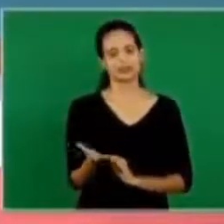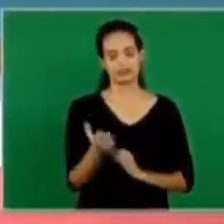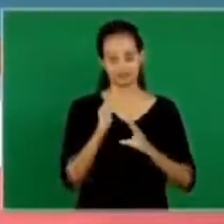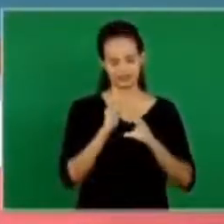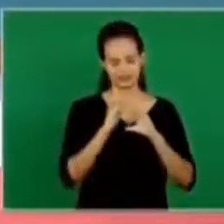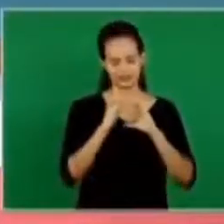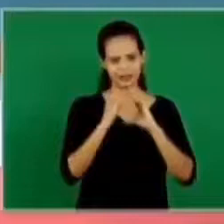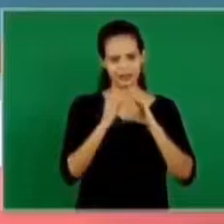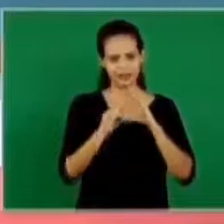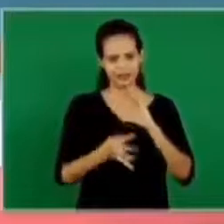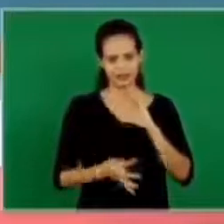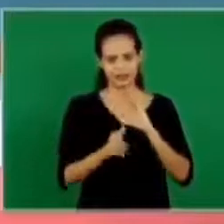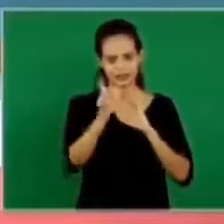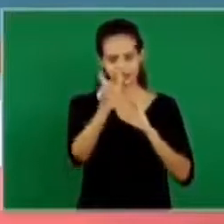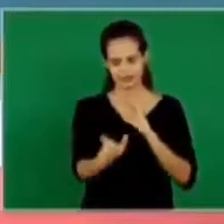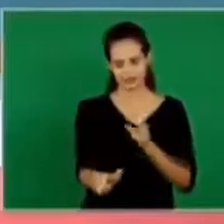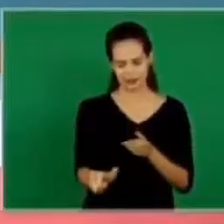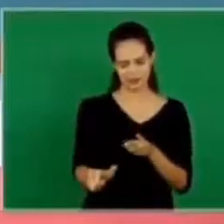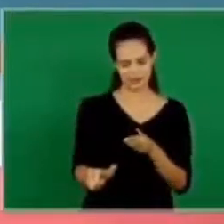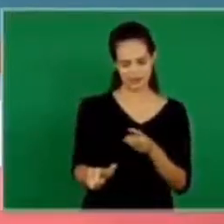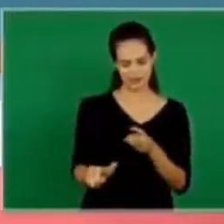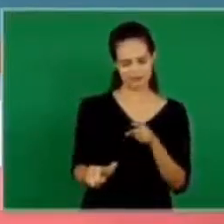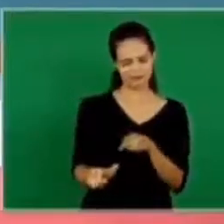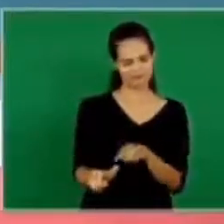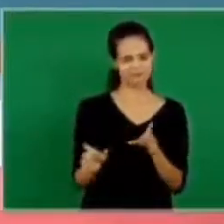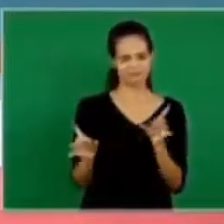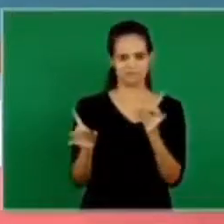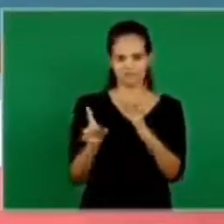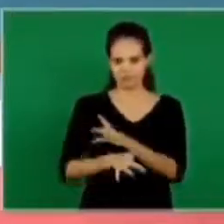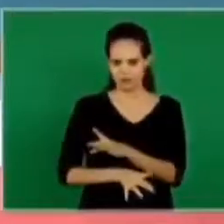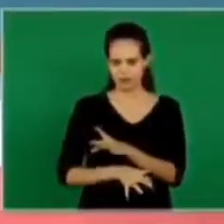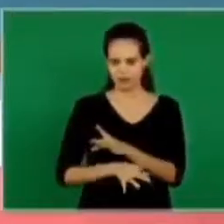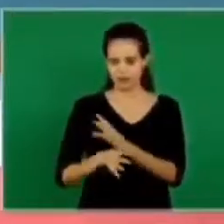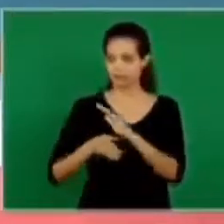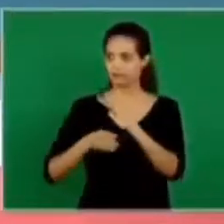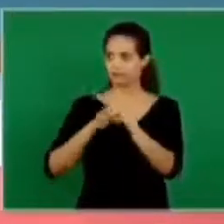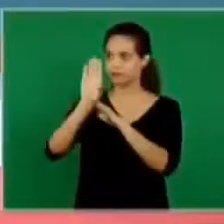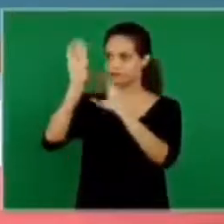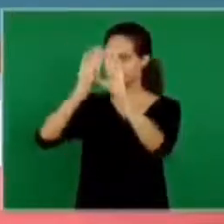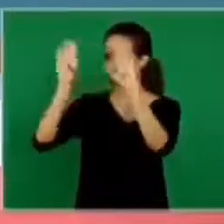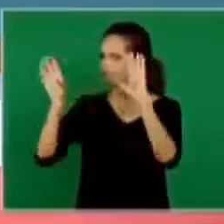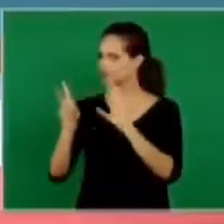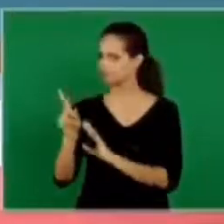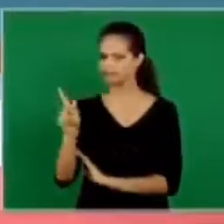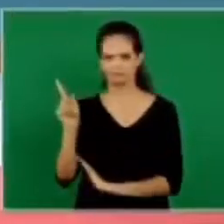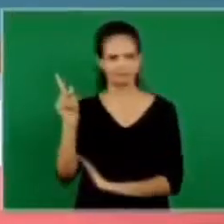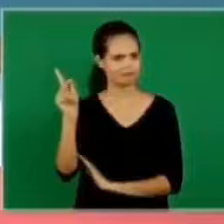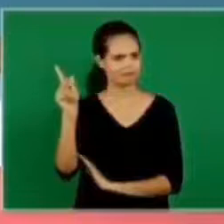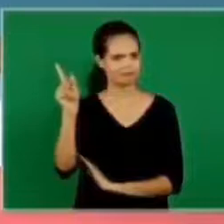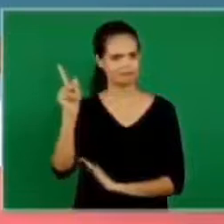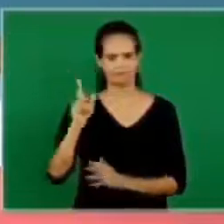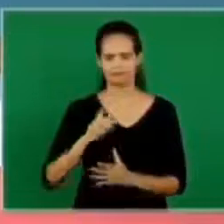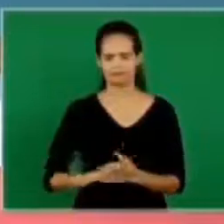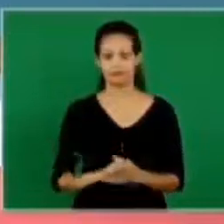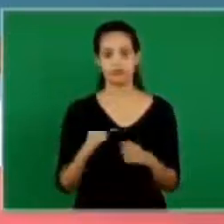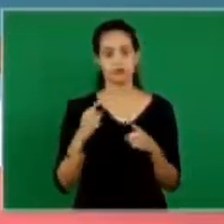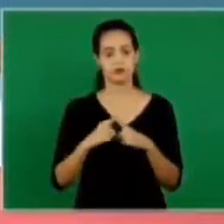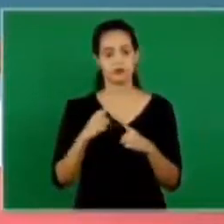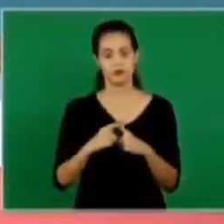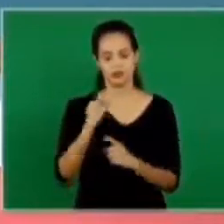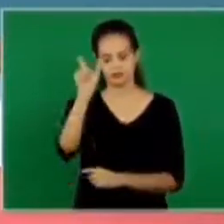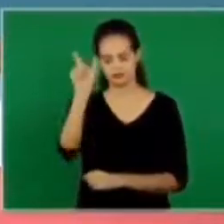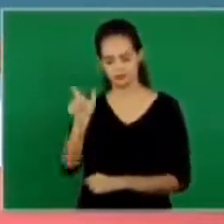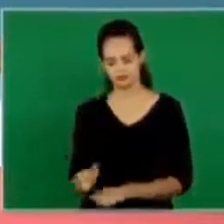It's a characteristic that they are not prepared. Because the one who